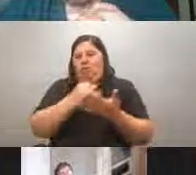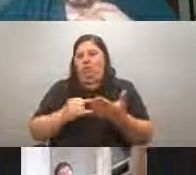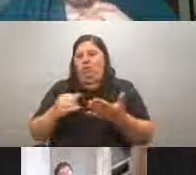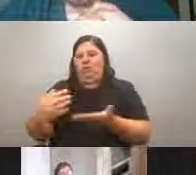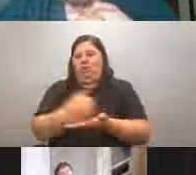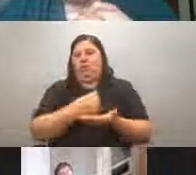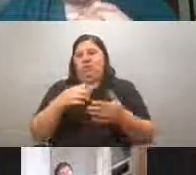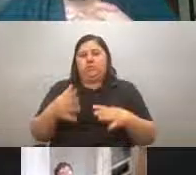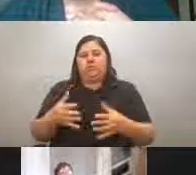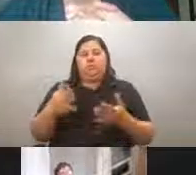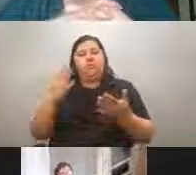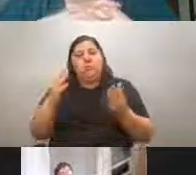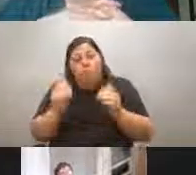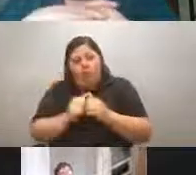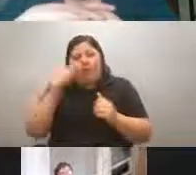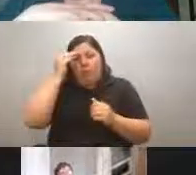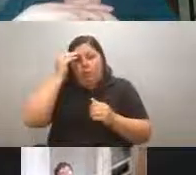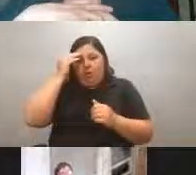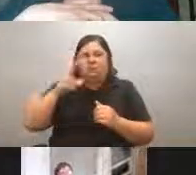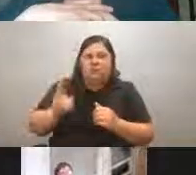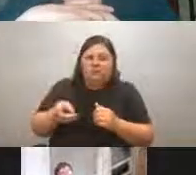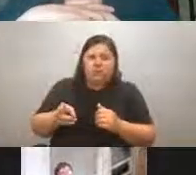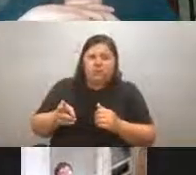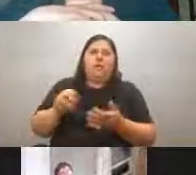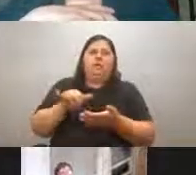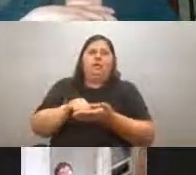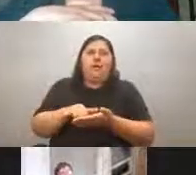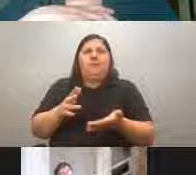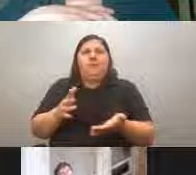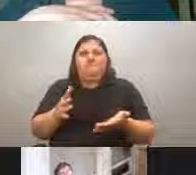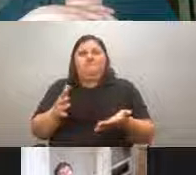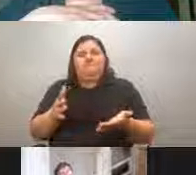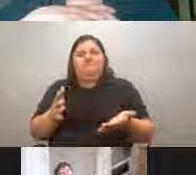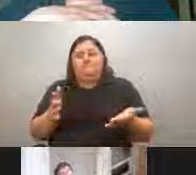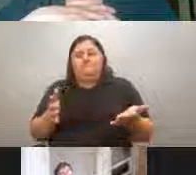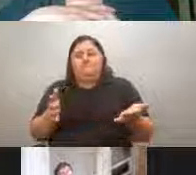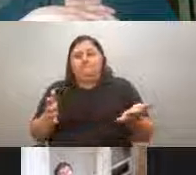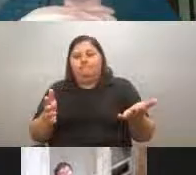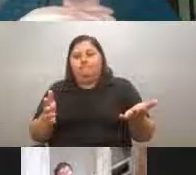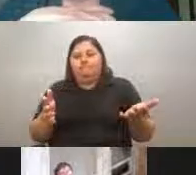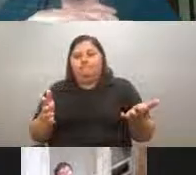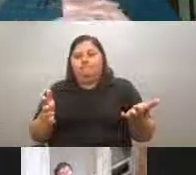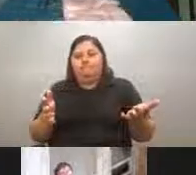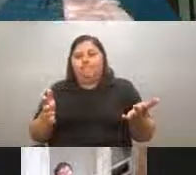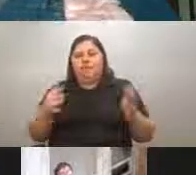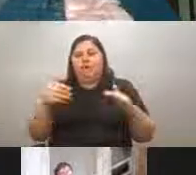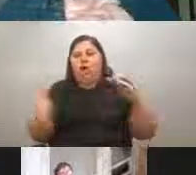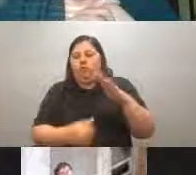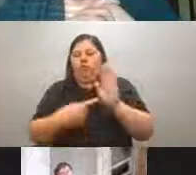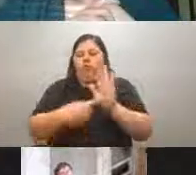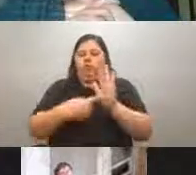Being very aware of also historically that um, uh, underrepresented